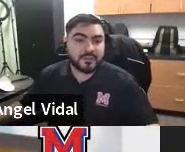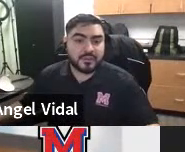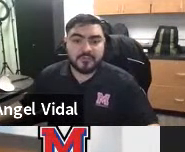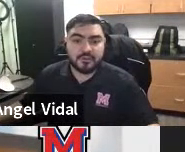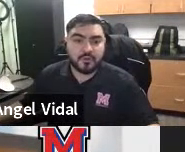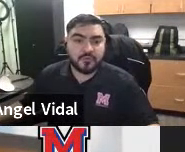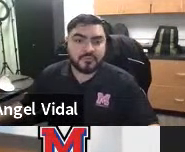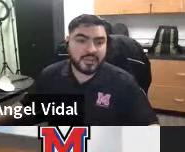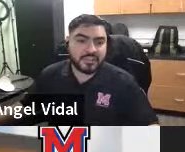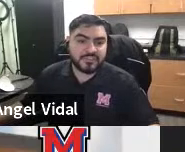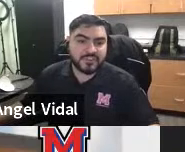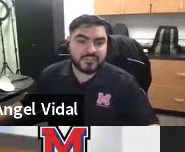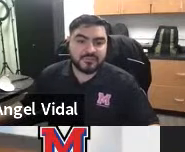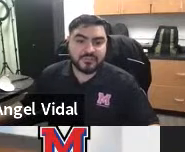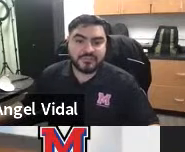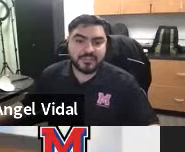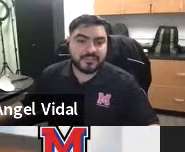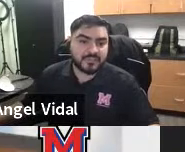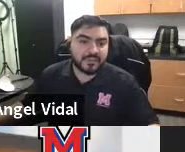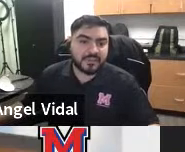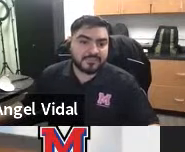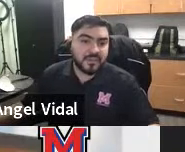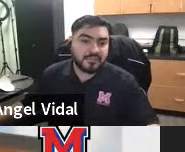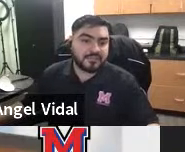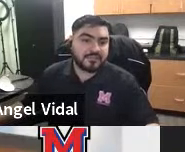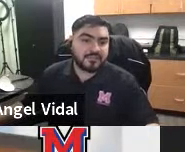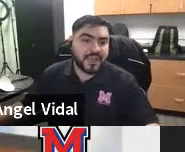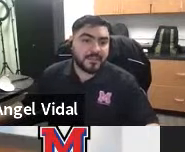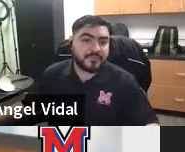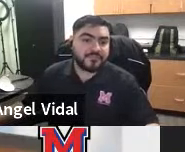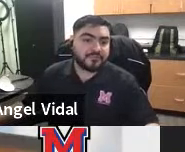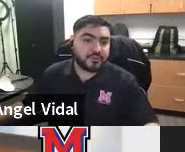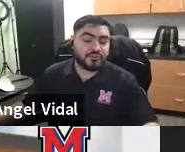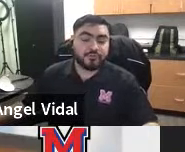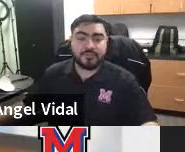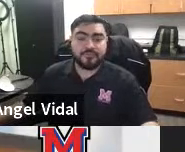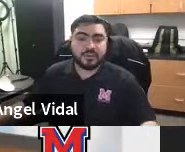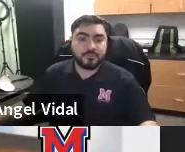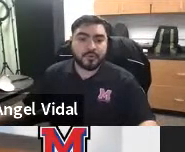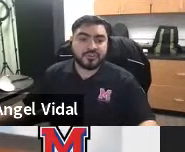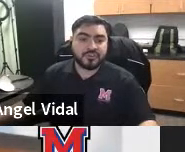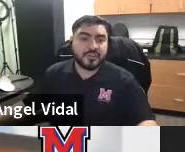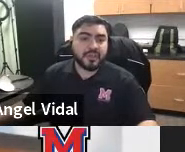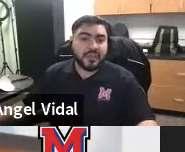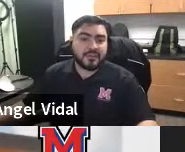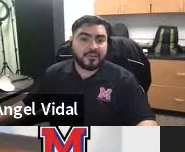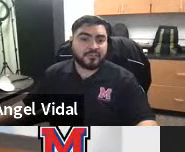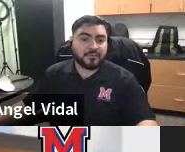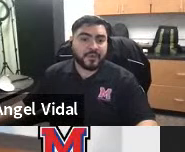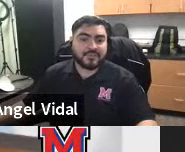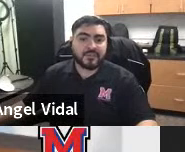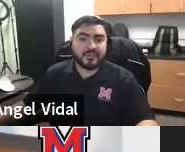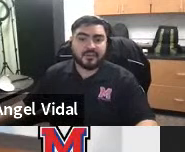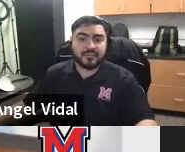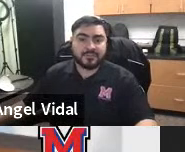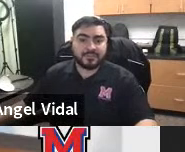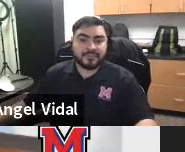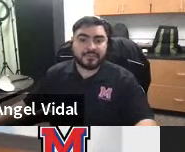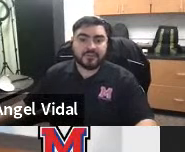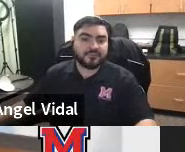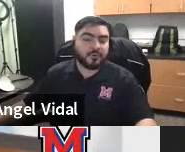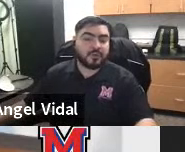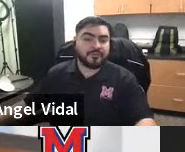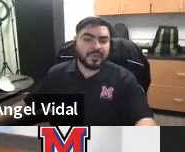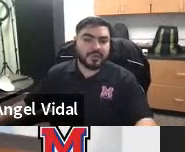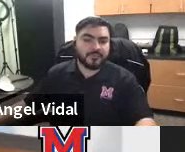here, simply you can hover over each section of this. In this case, this is the campus furniture refresh project that underwent earlier